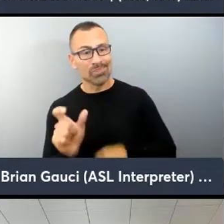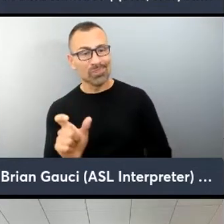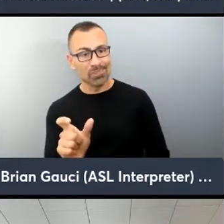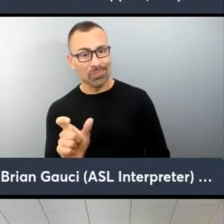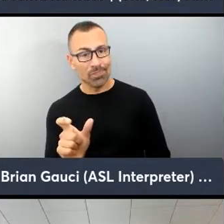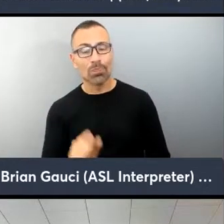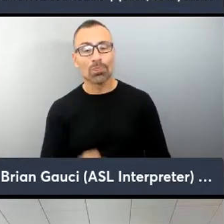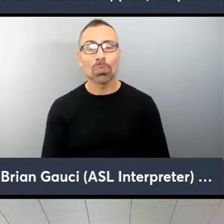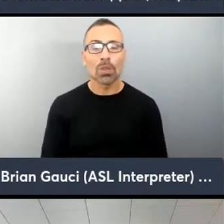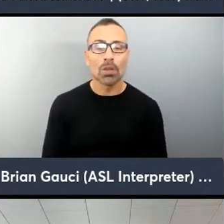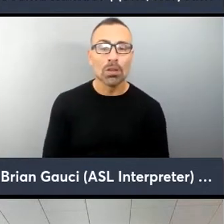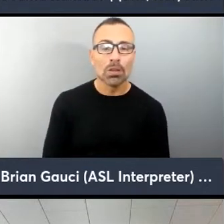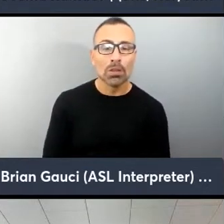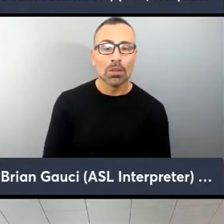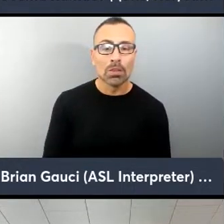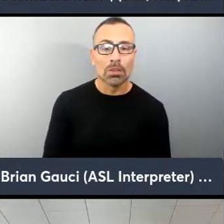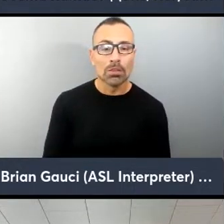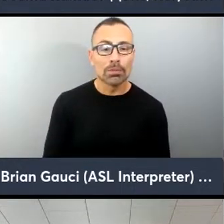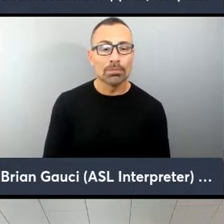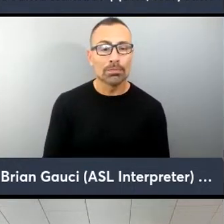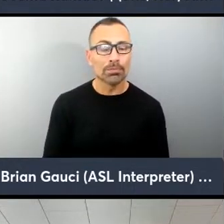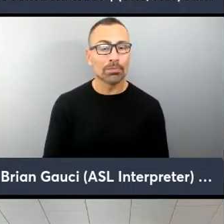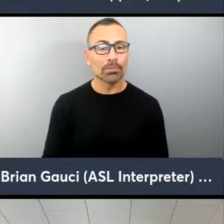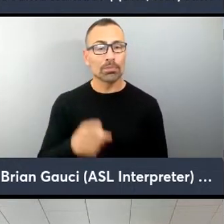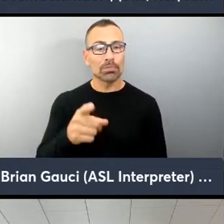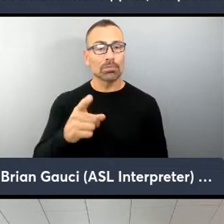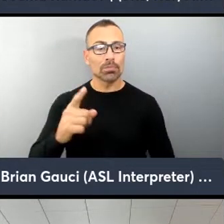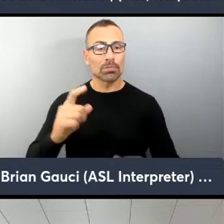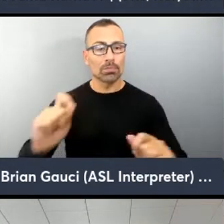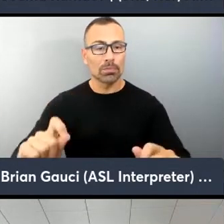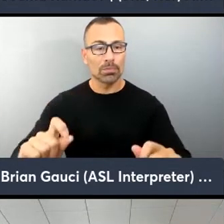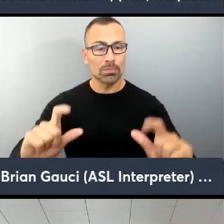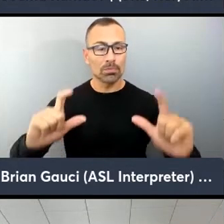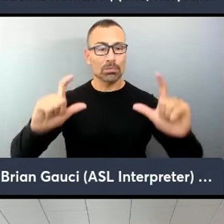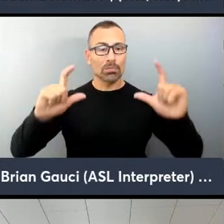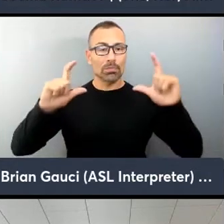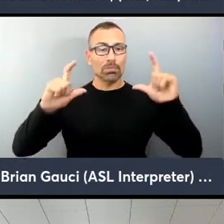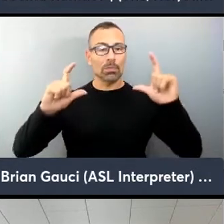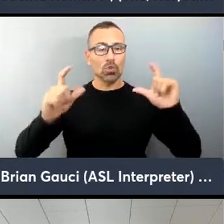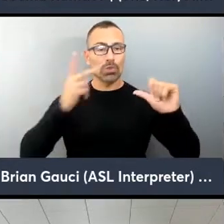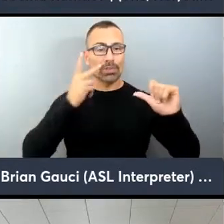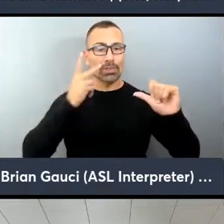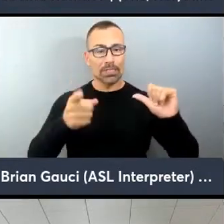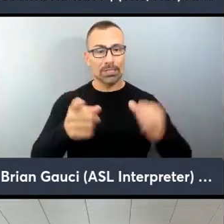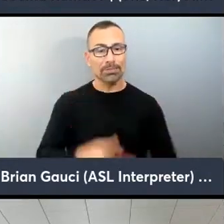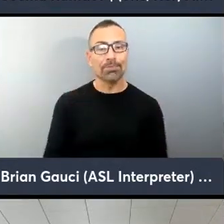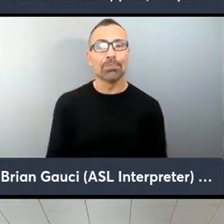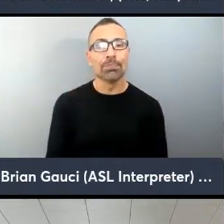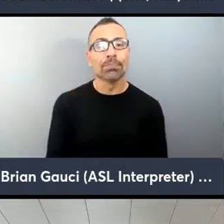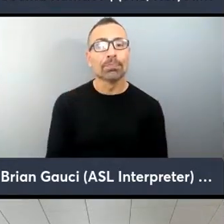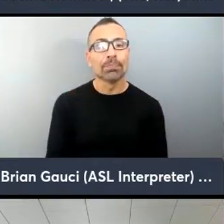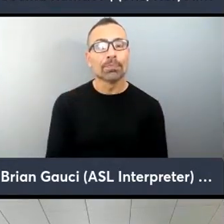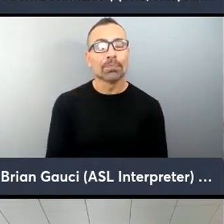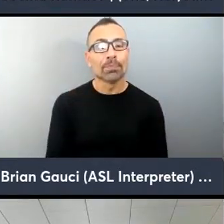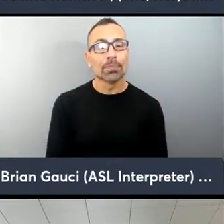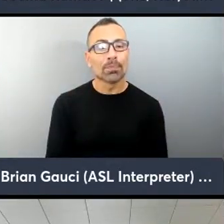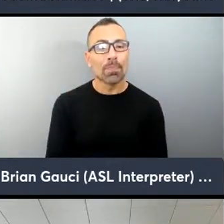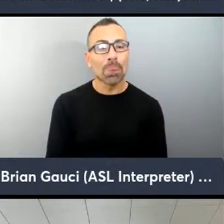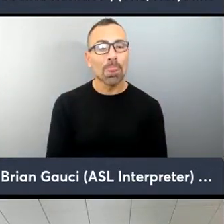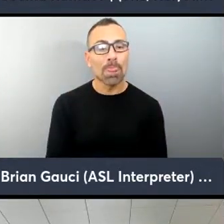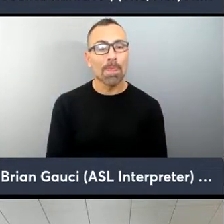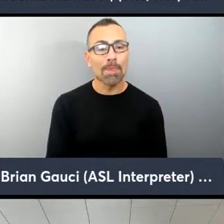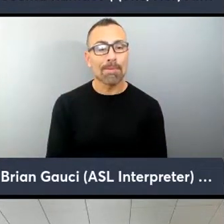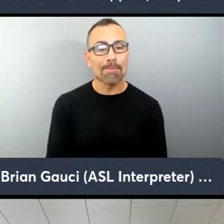I'll make this a little bit bigger here, so hopefully we can see. key things about create